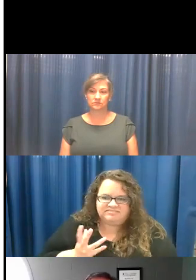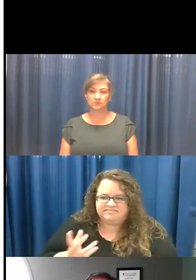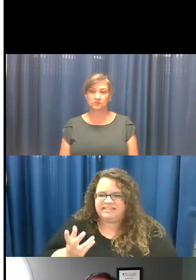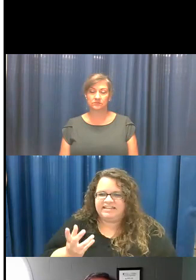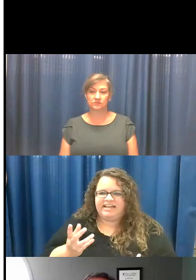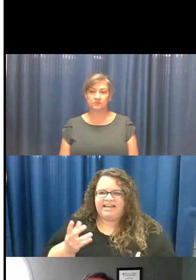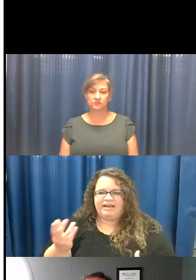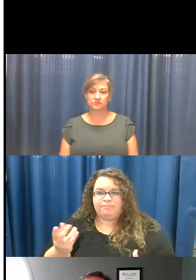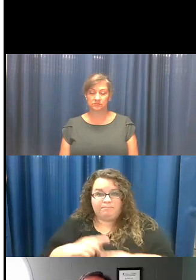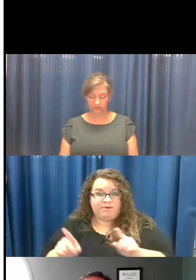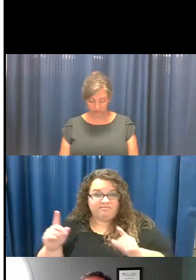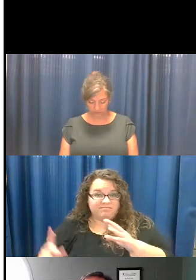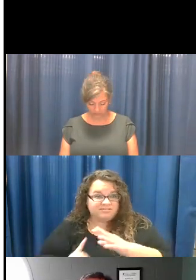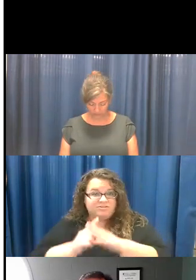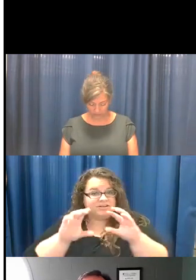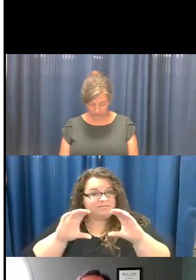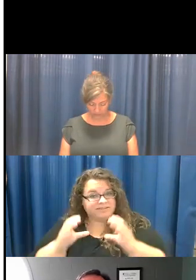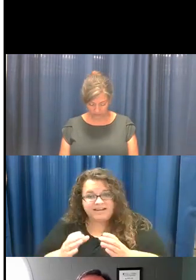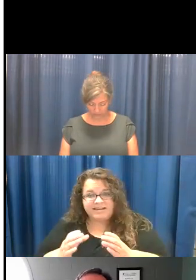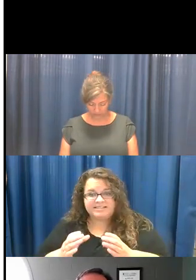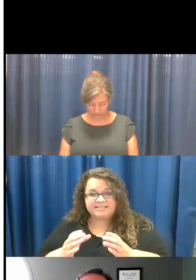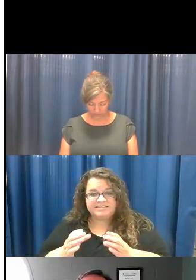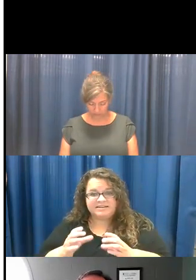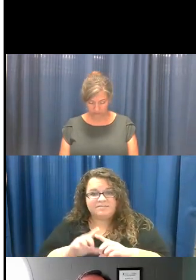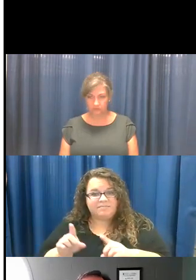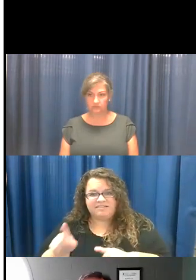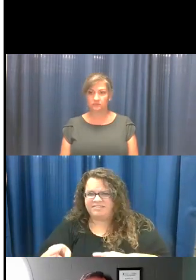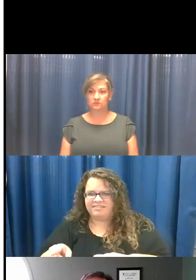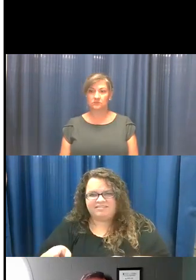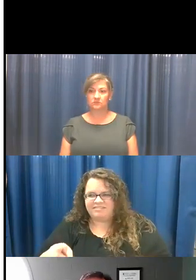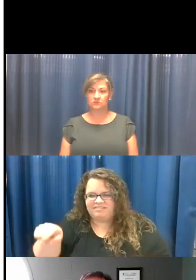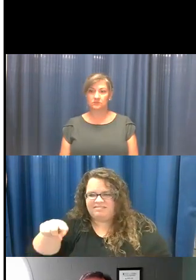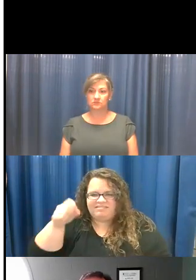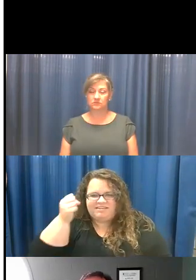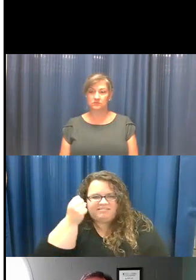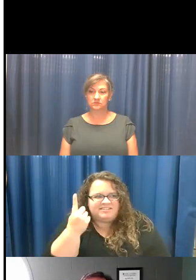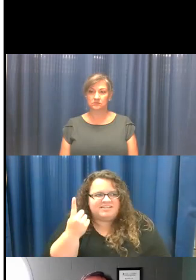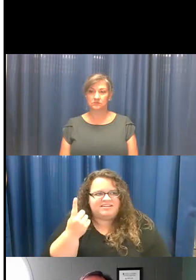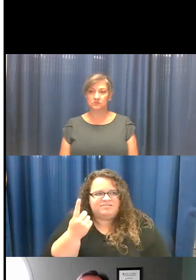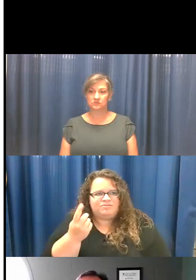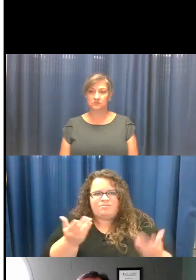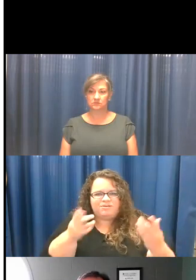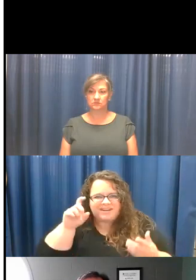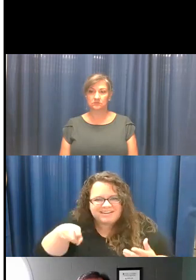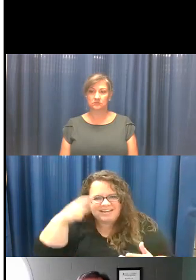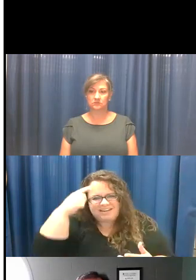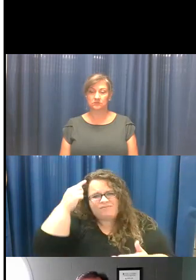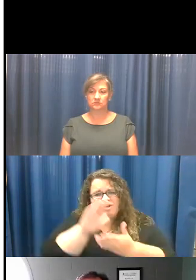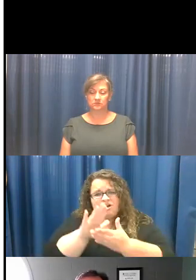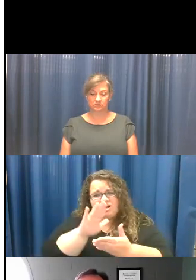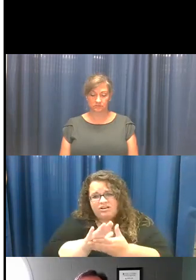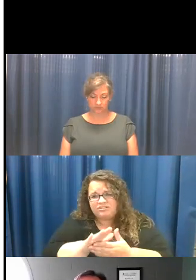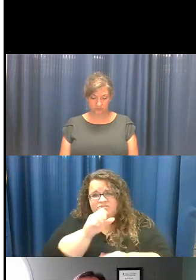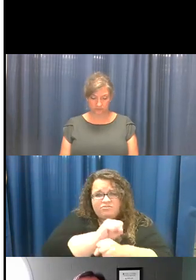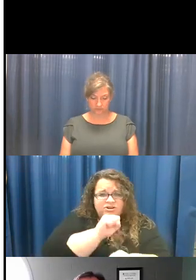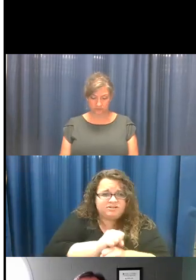in our classes without a good understanding of what's required for college level work, and without a good understanding